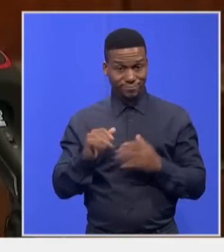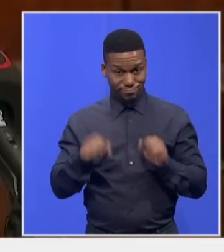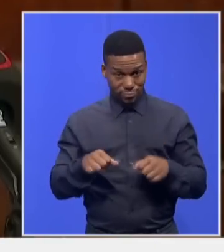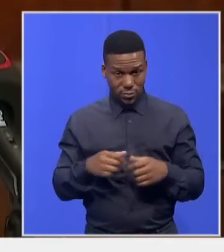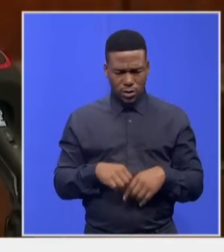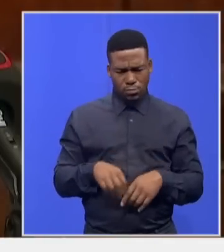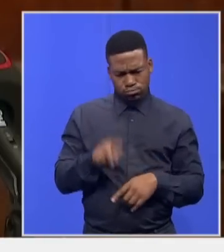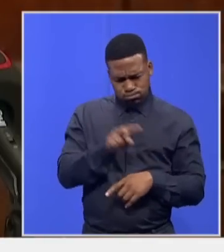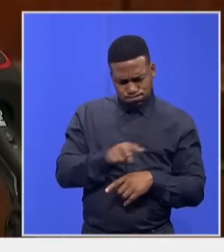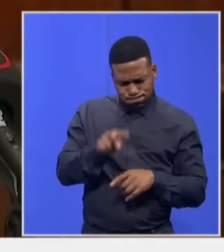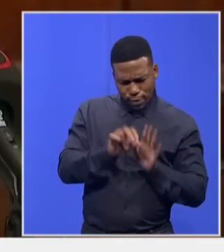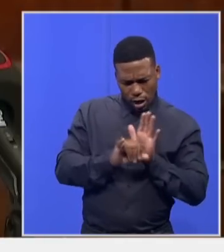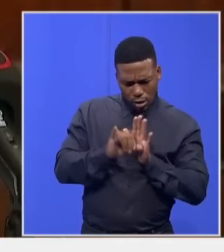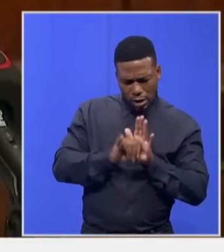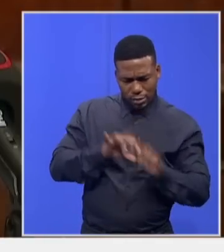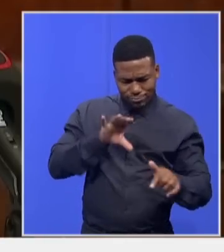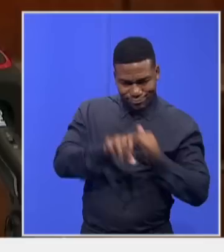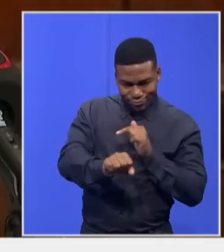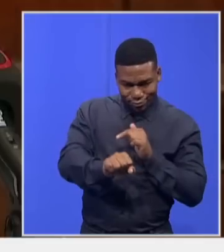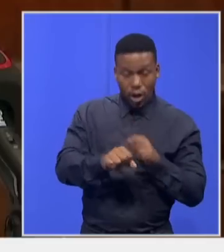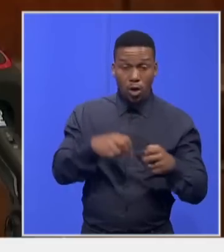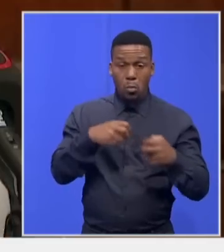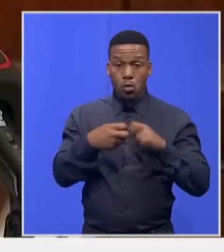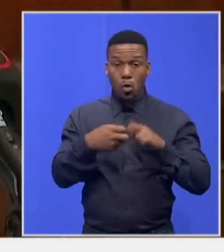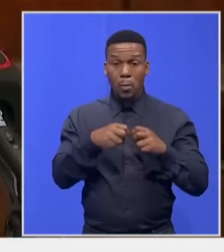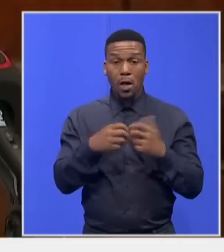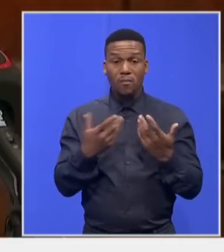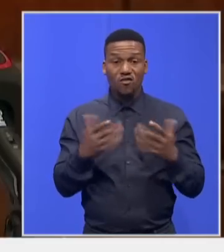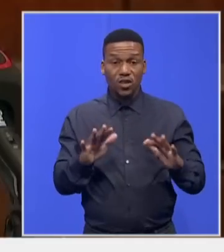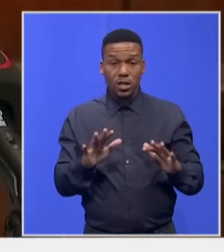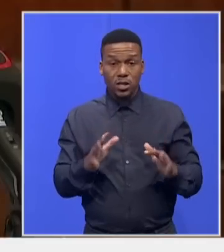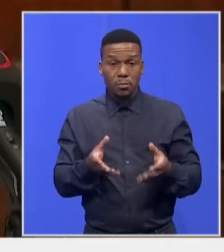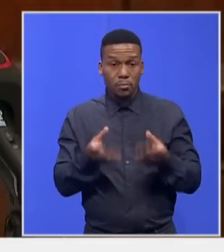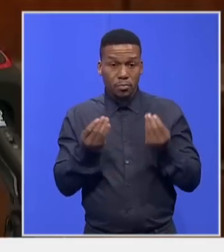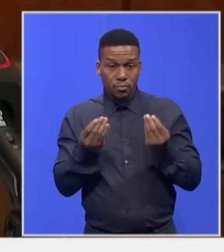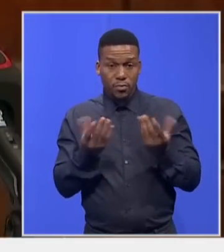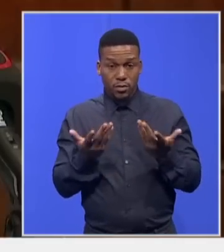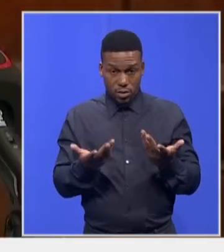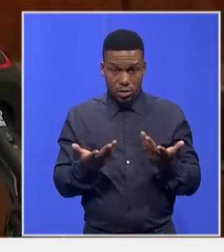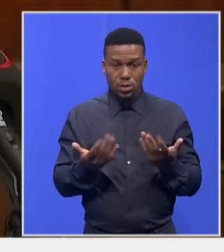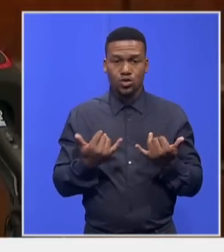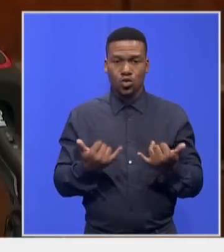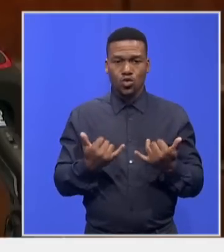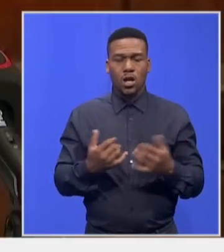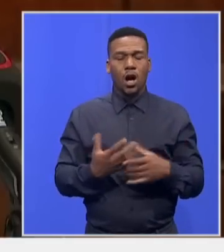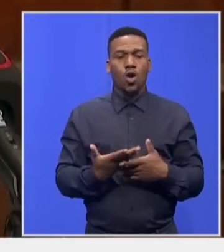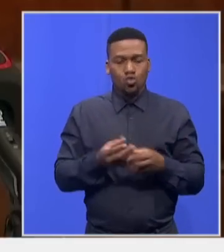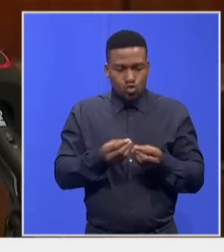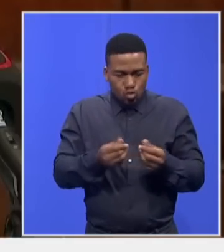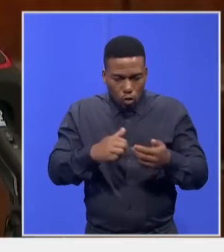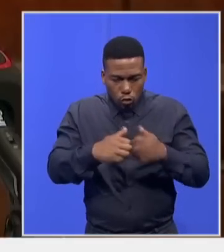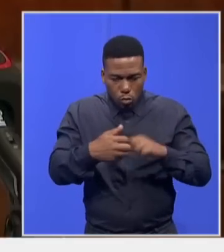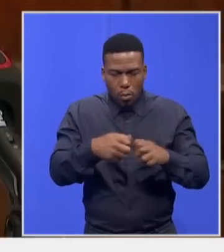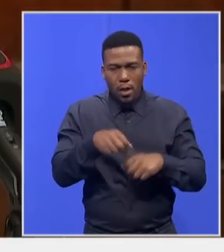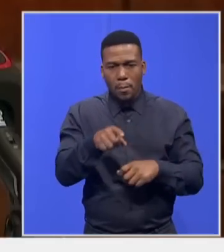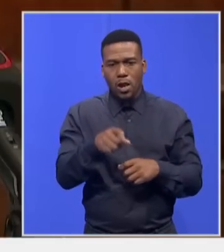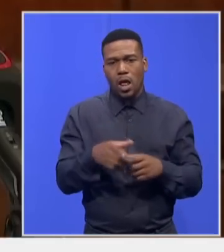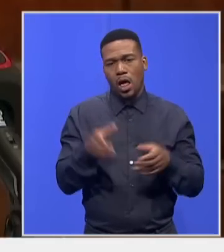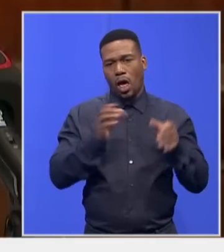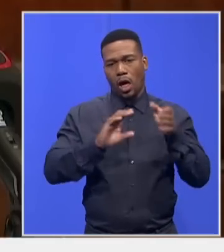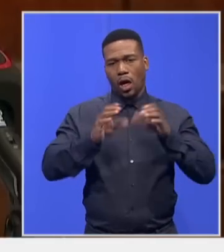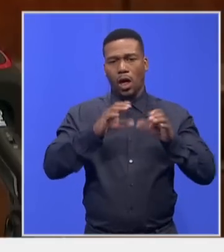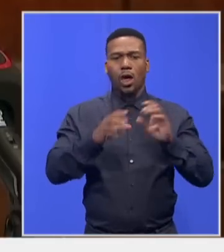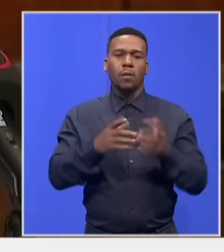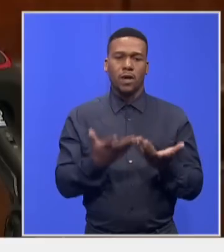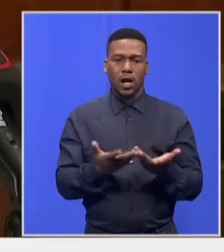So they are doing significant design modification to the flue gas desulfurization, so that we don't encounter the